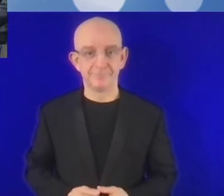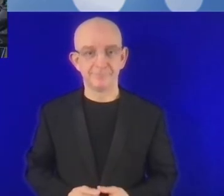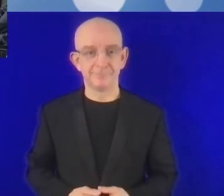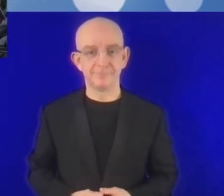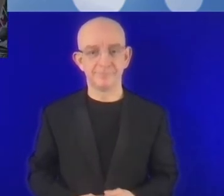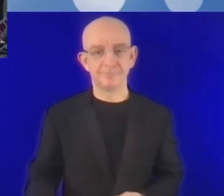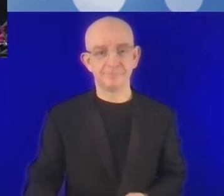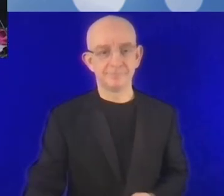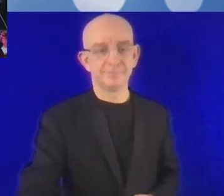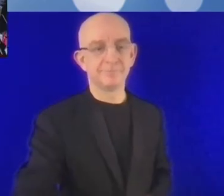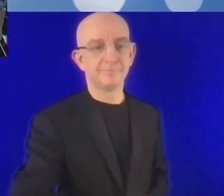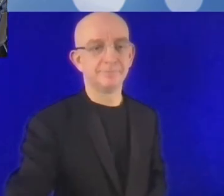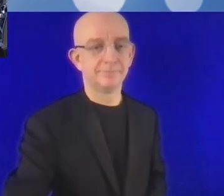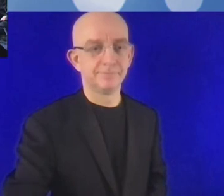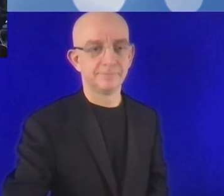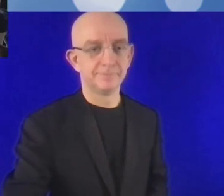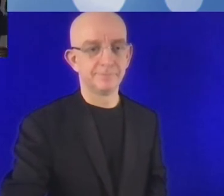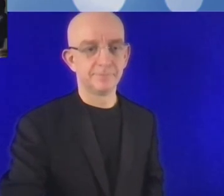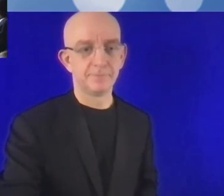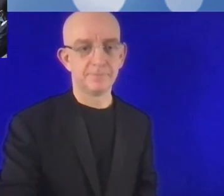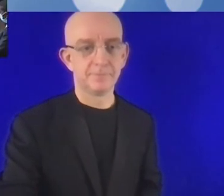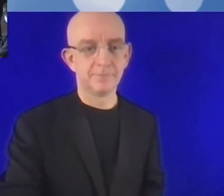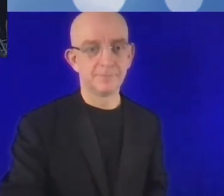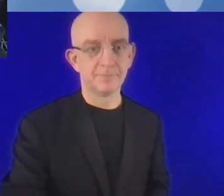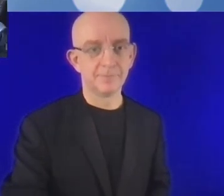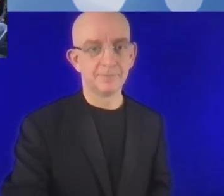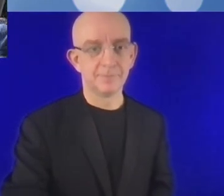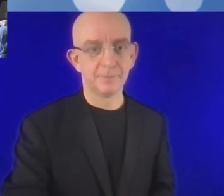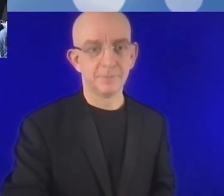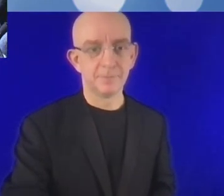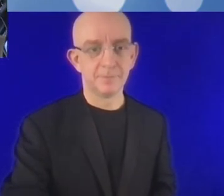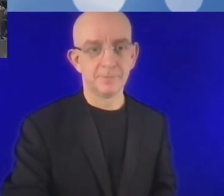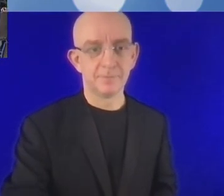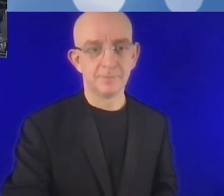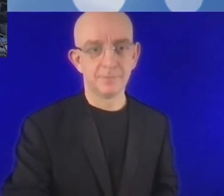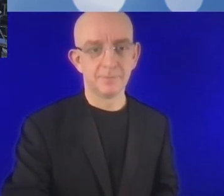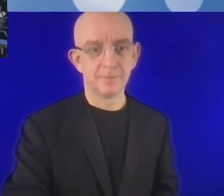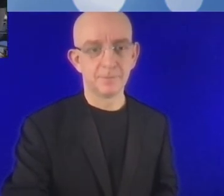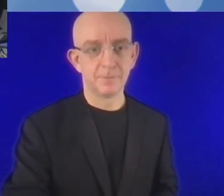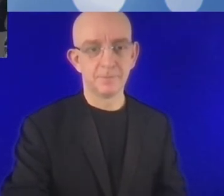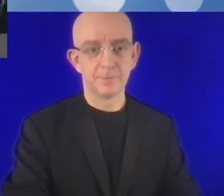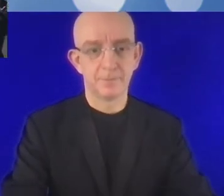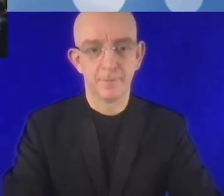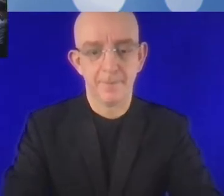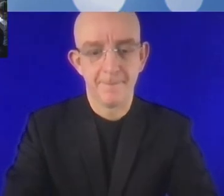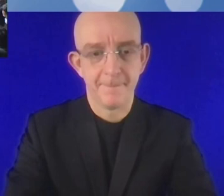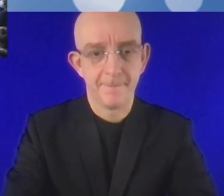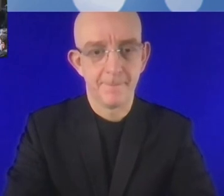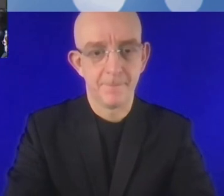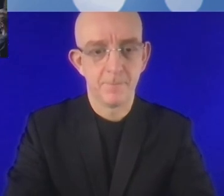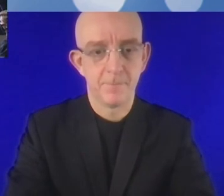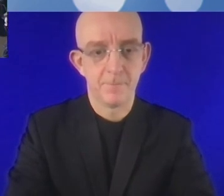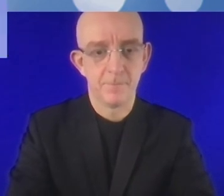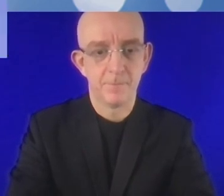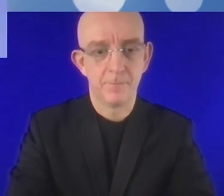Thank you very much. What a performance and what a speech. Ingolf Wunder, thank you for being with us in Katowice. Ladies and